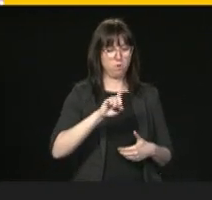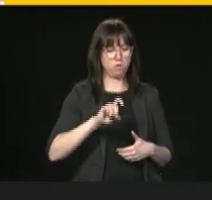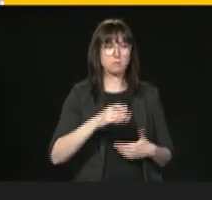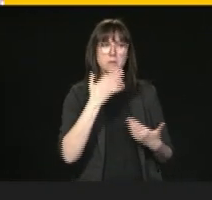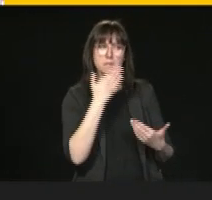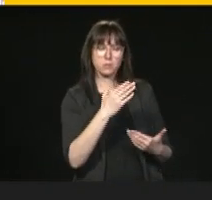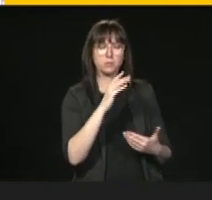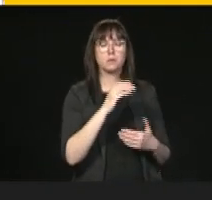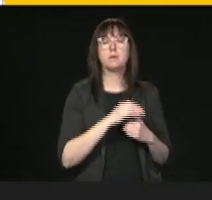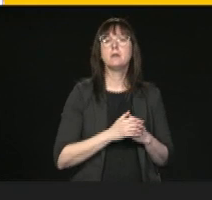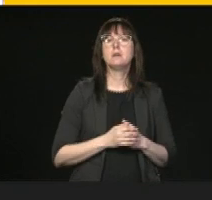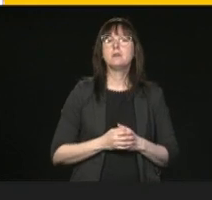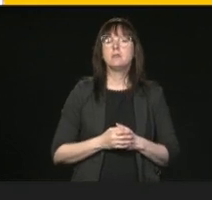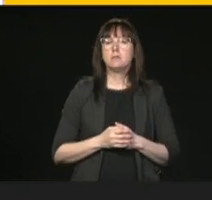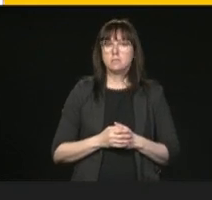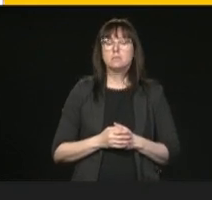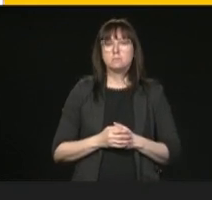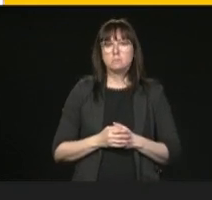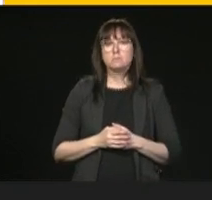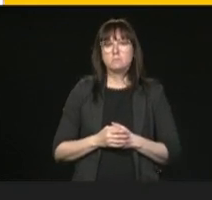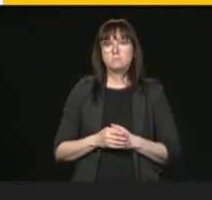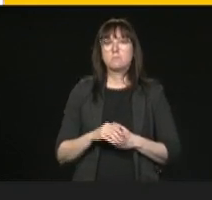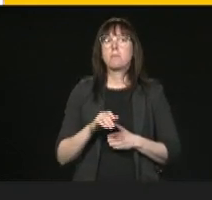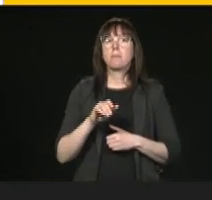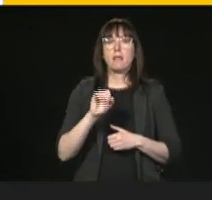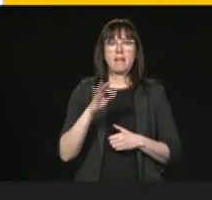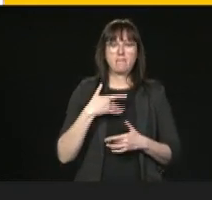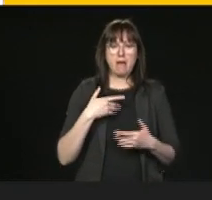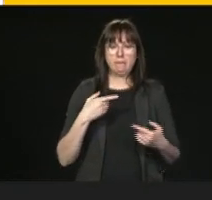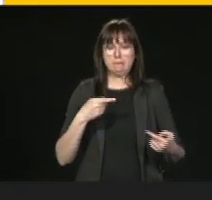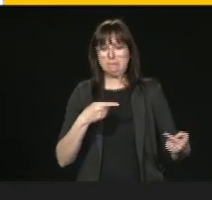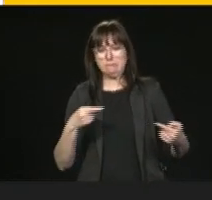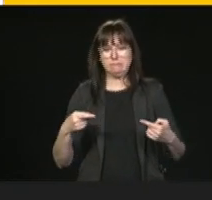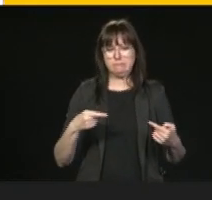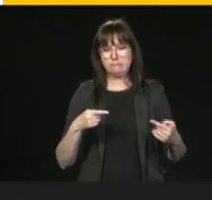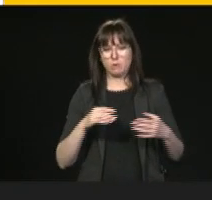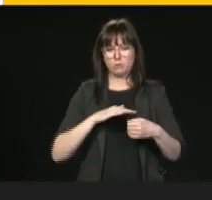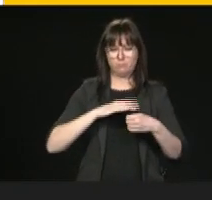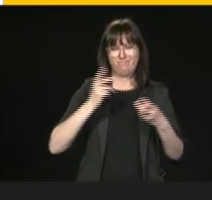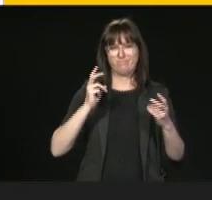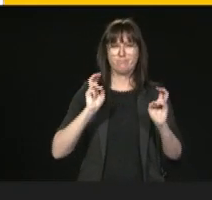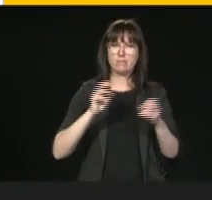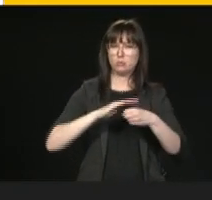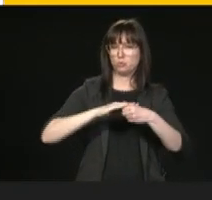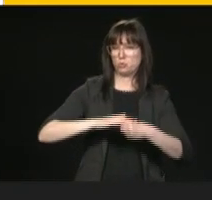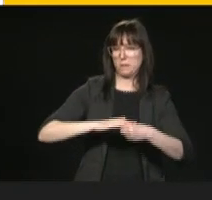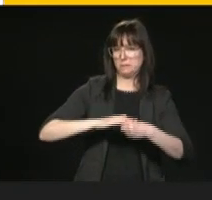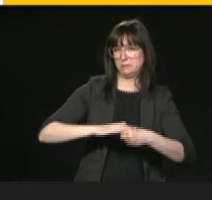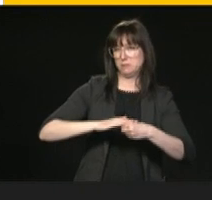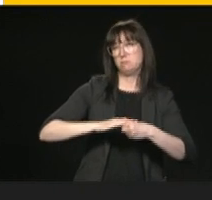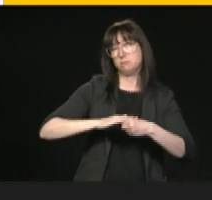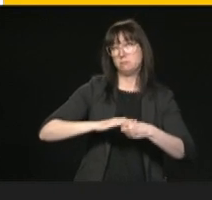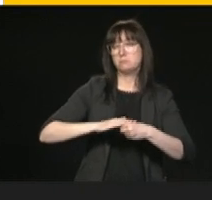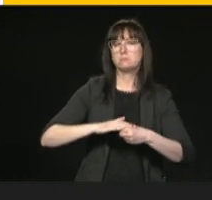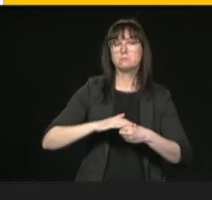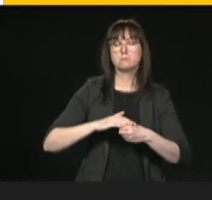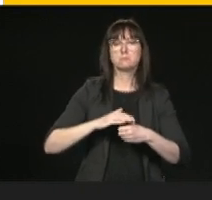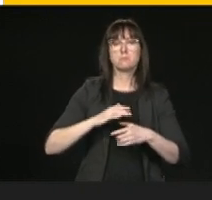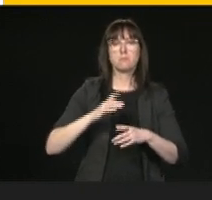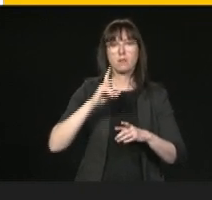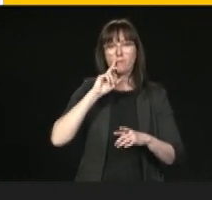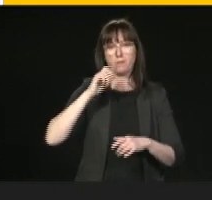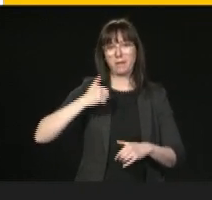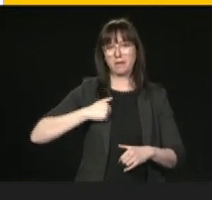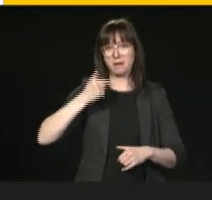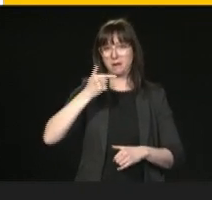were tensions or stresses, I guess is a better word, in the Government of Canada market, there's even bigger stresses in the